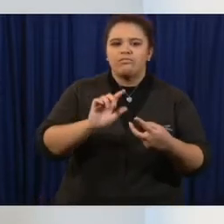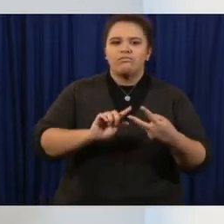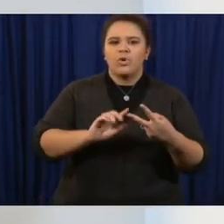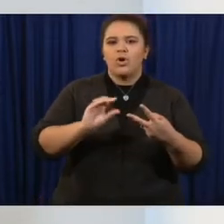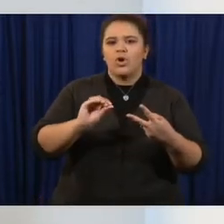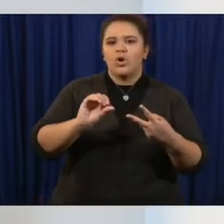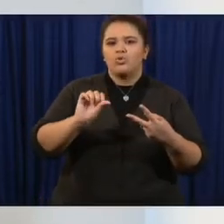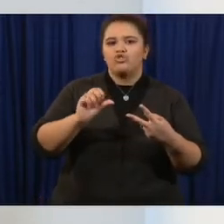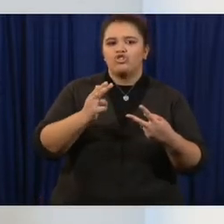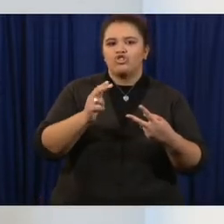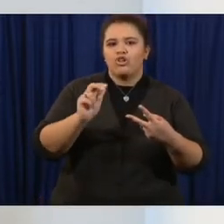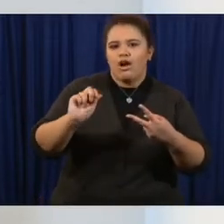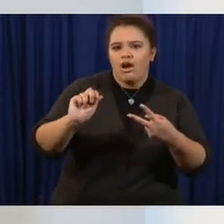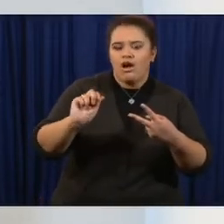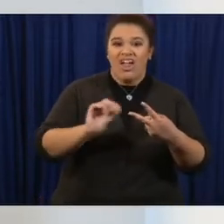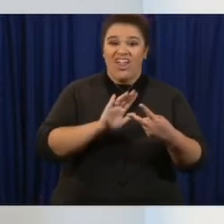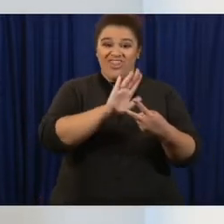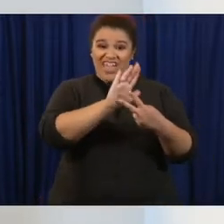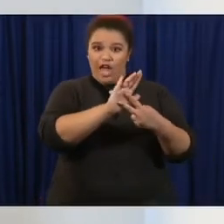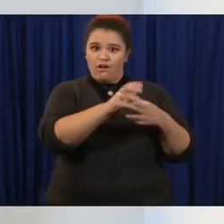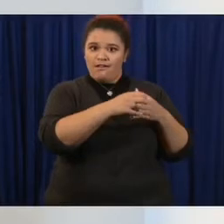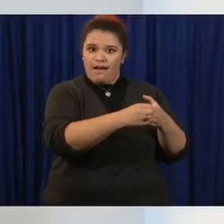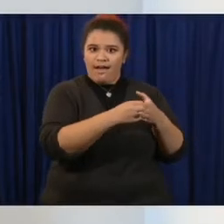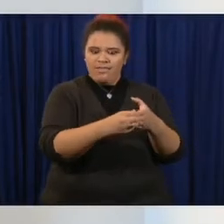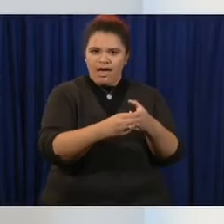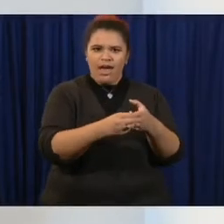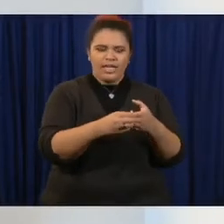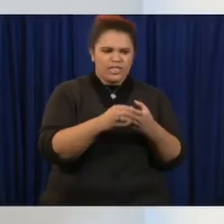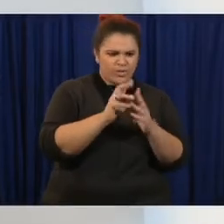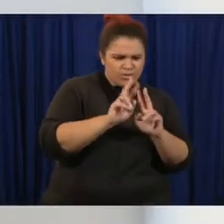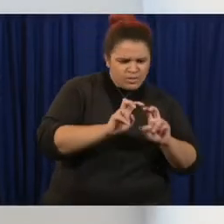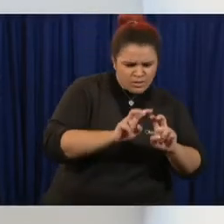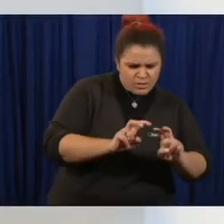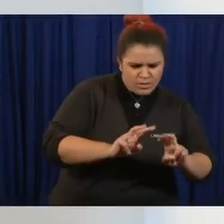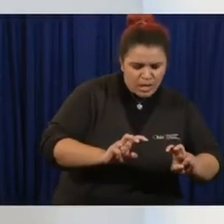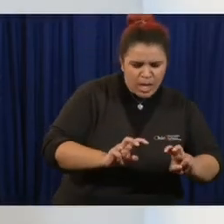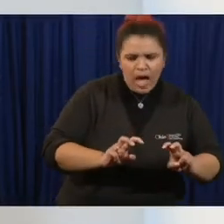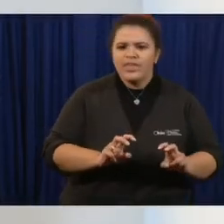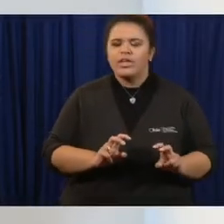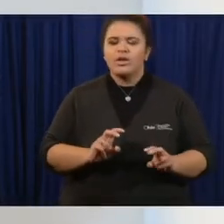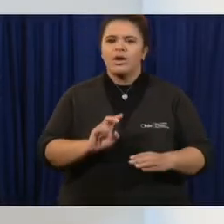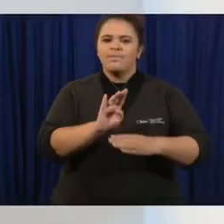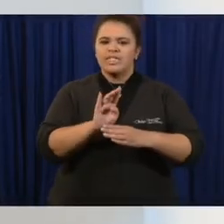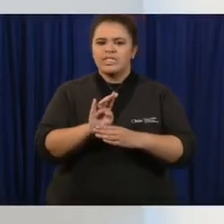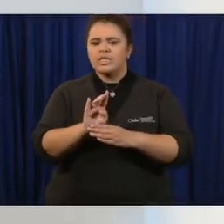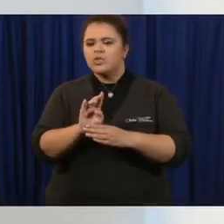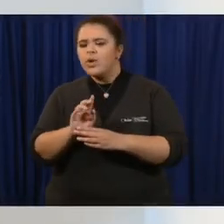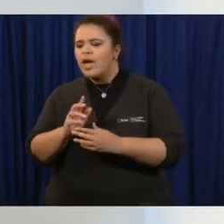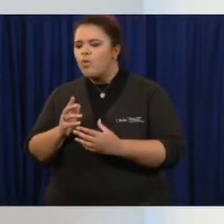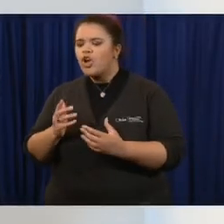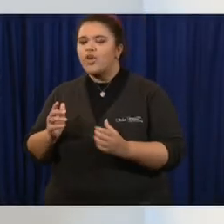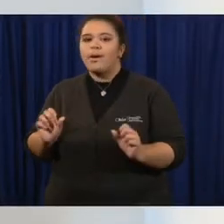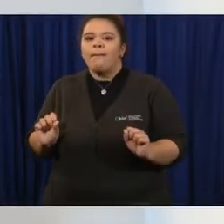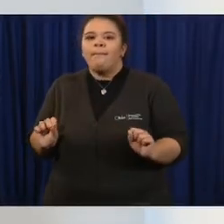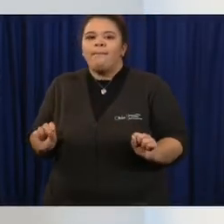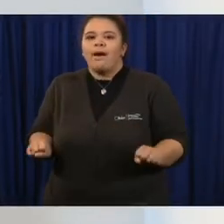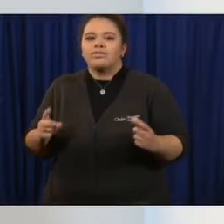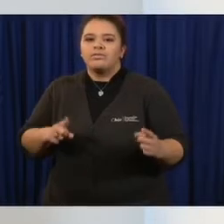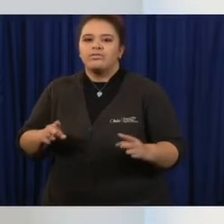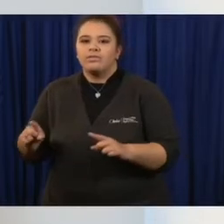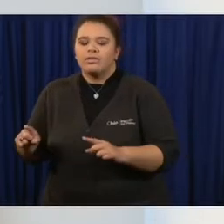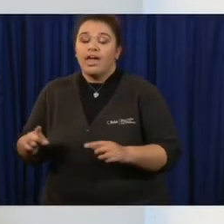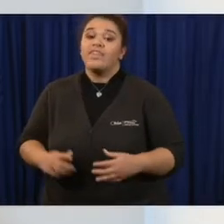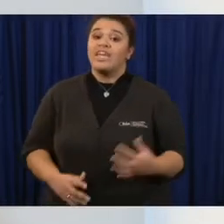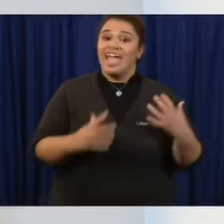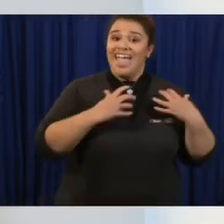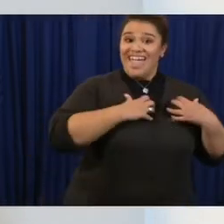Security guidelines. We talk to the businesses about the practical implications. Then we run it through a health filter. Everybody from Dr. Acton's group